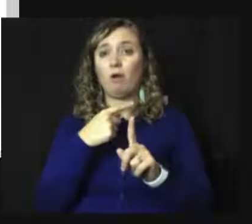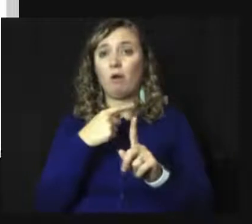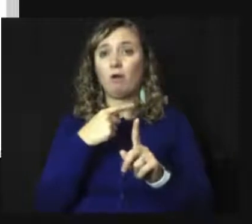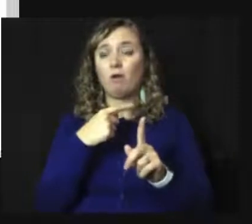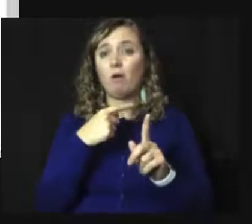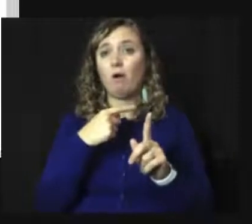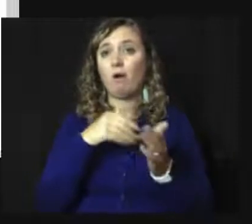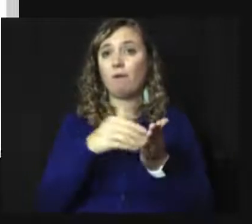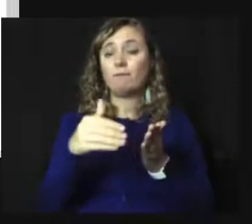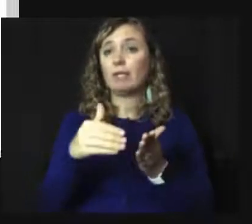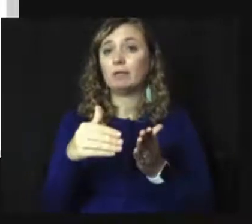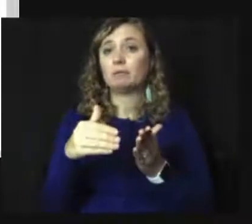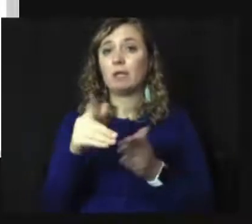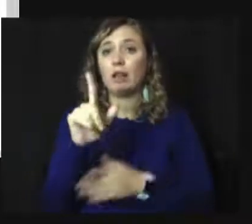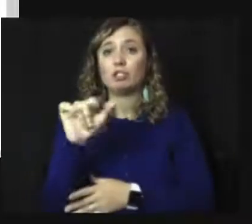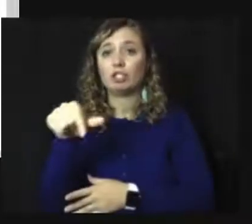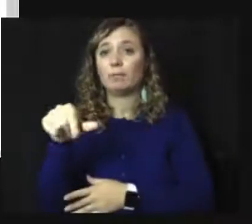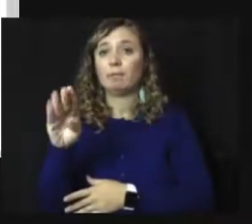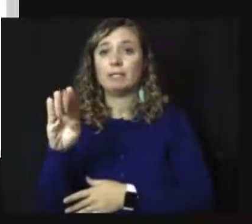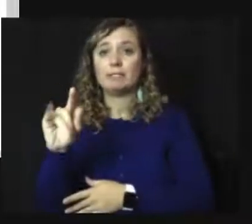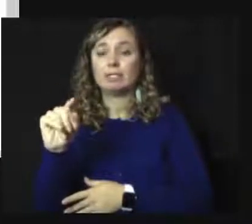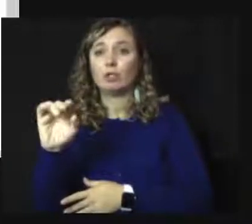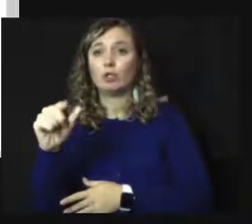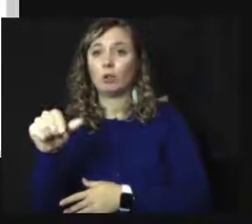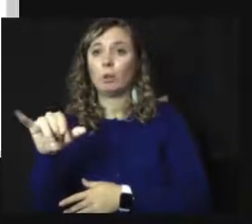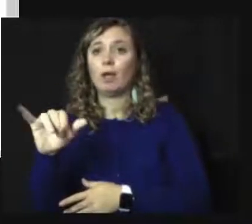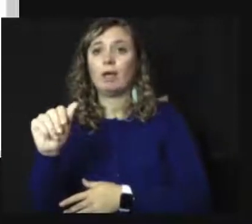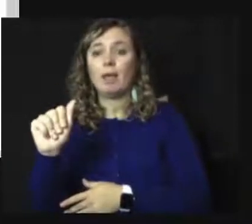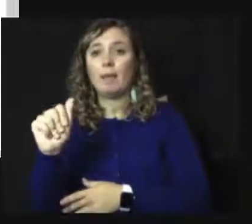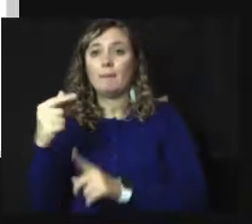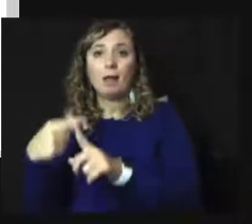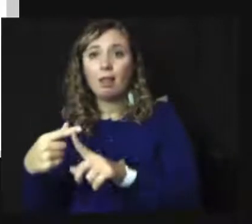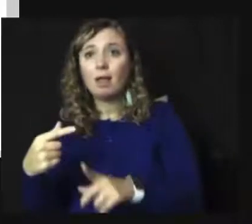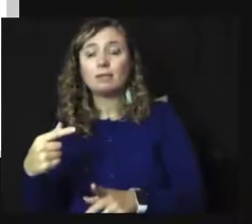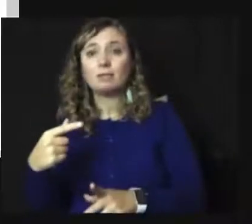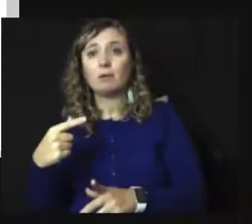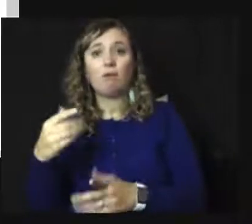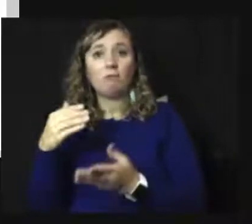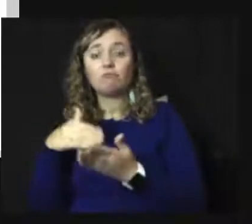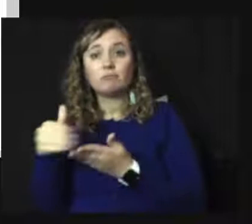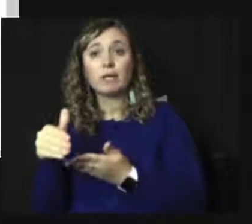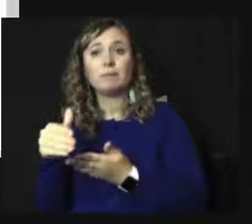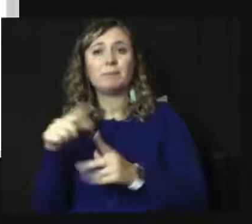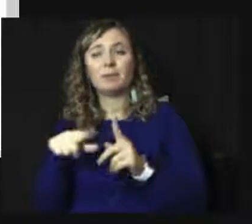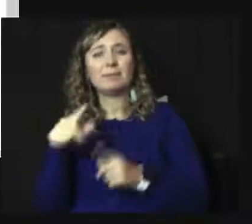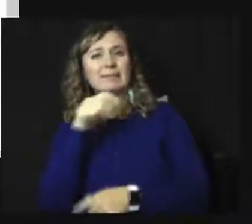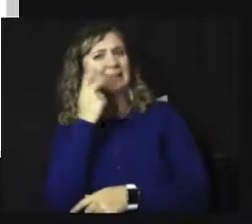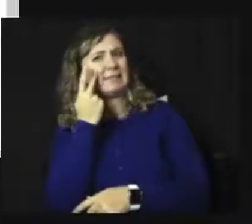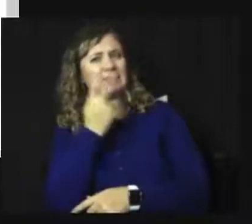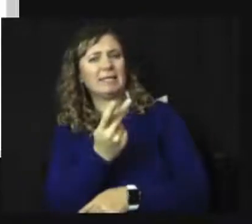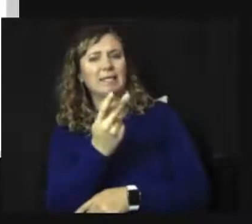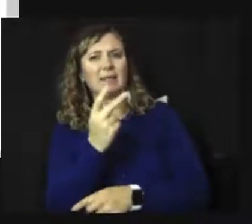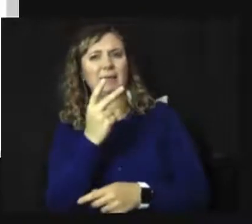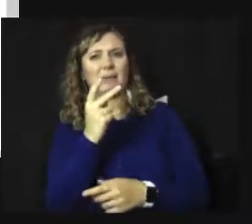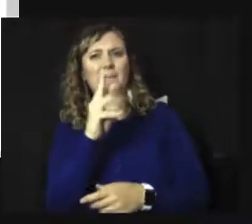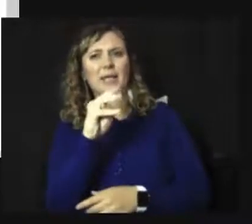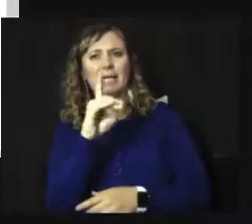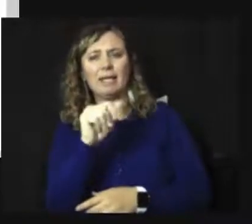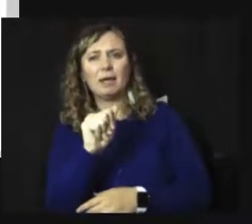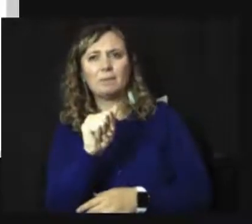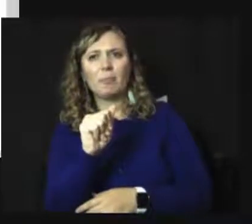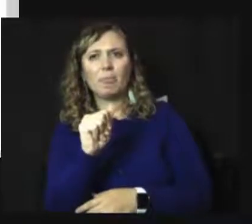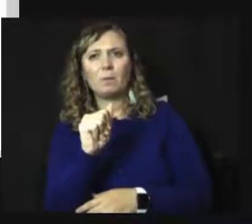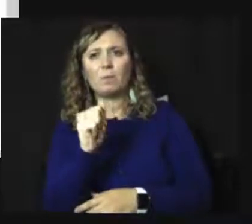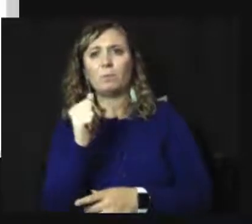neurotypical people, but we're not necessarily seeing that in the media. Or think about when's the last time you saw an Asian